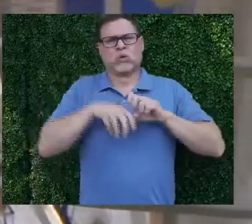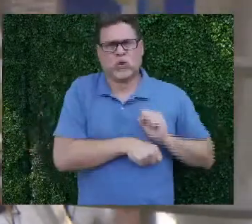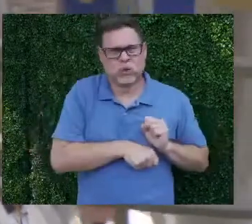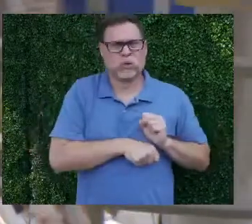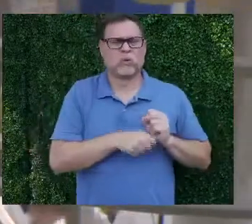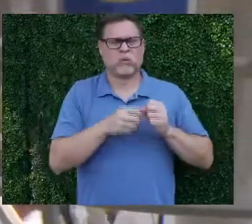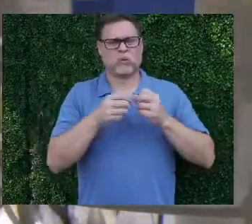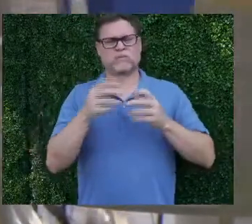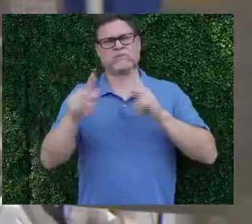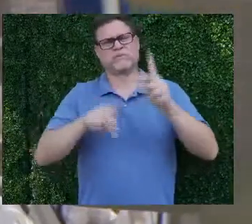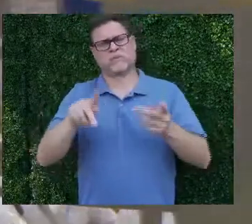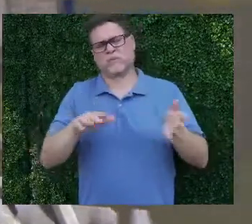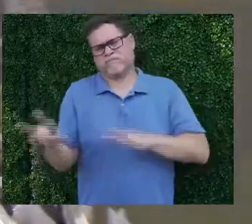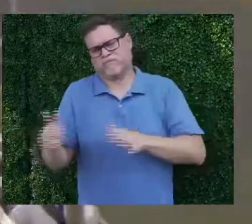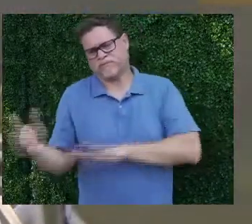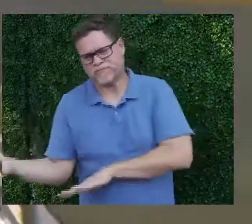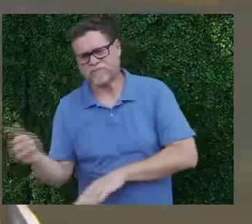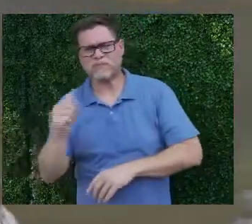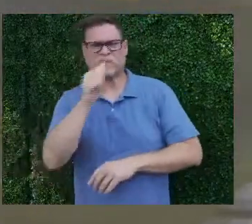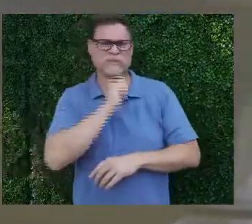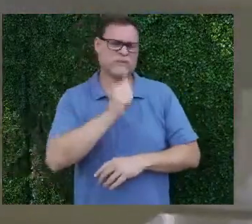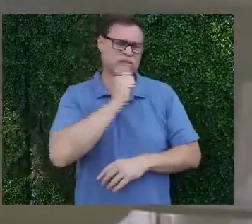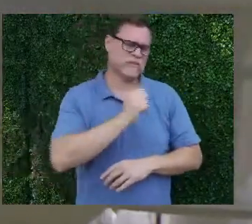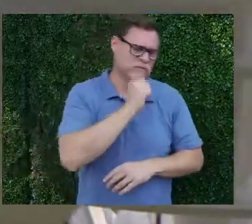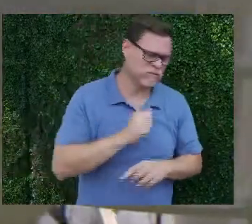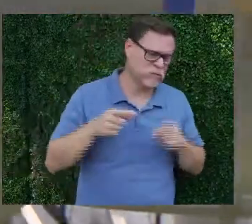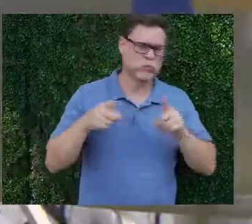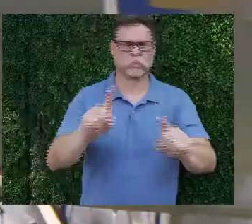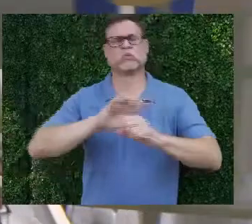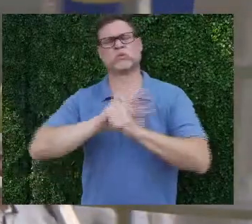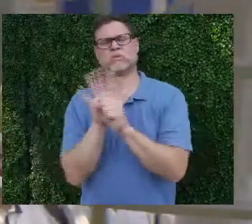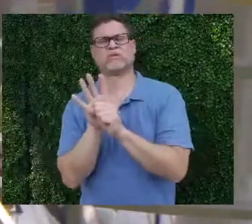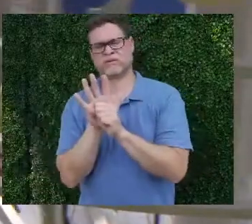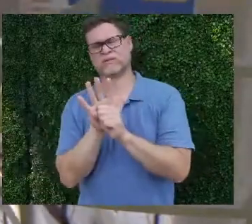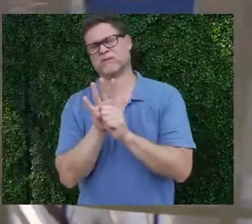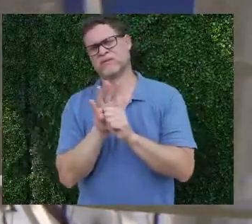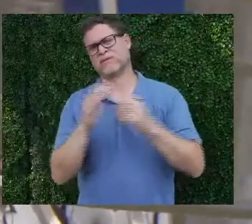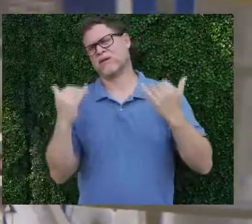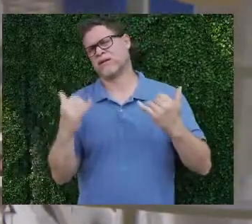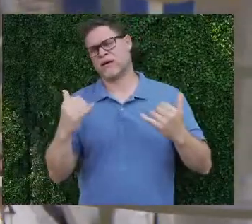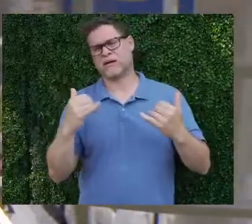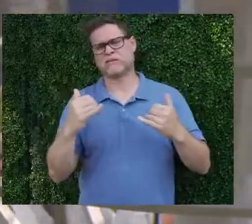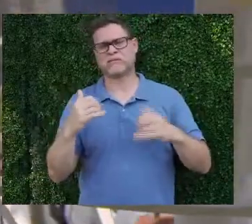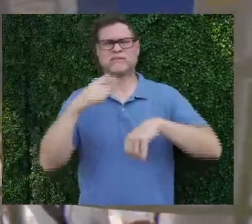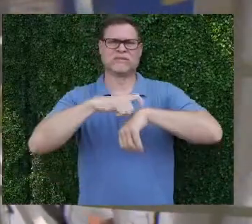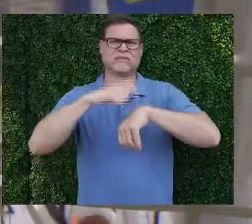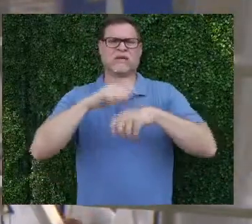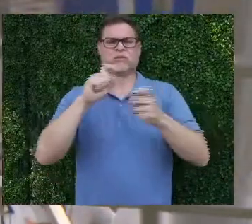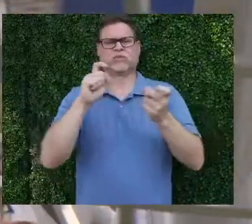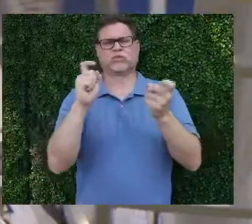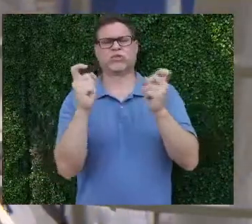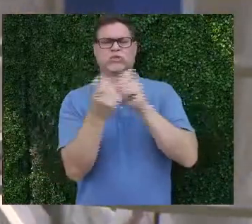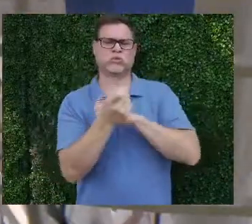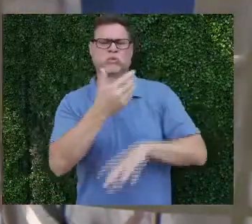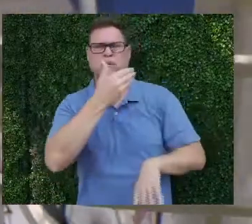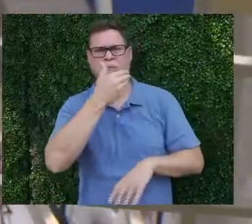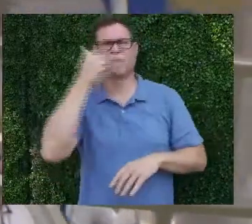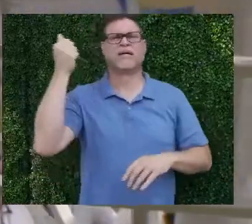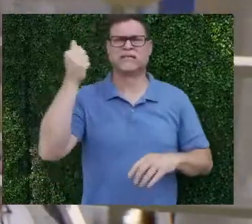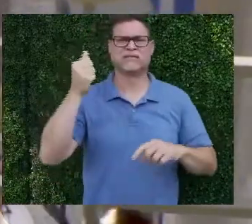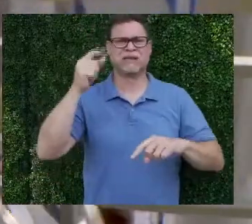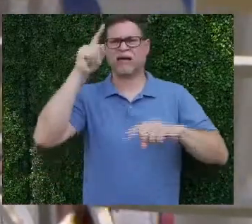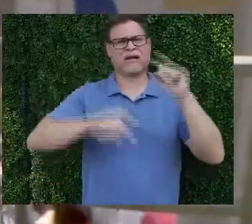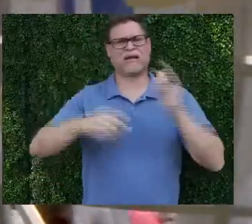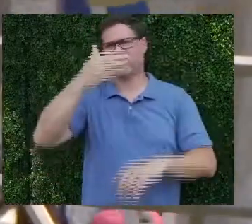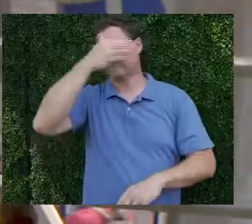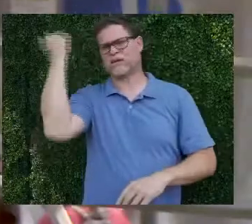that we lost and people that suffered during the pandemic. And I know that times are changing now. We're doing our best, but I can't